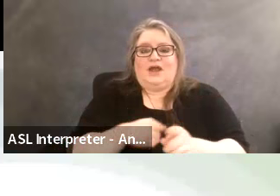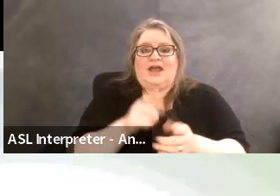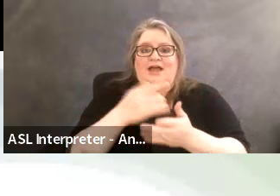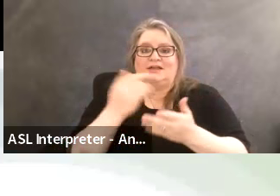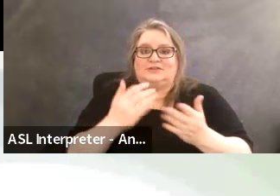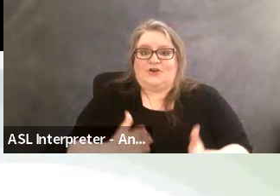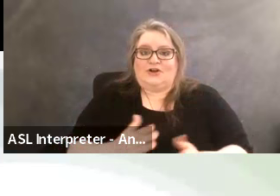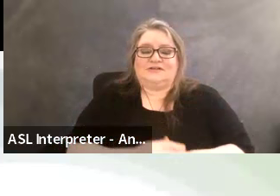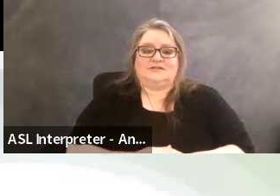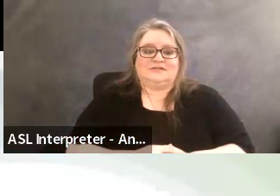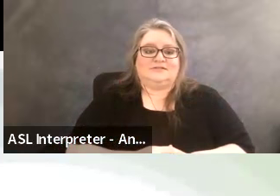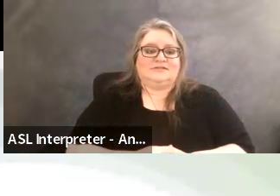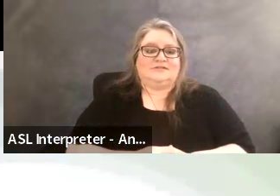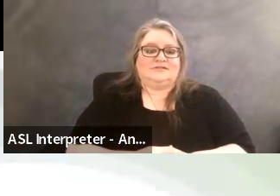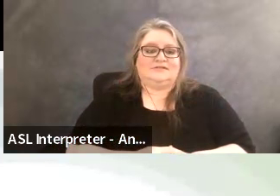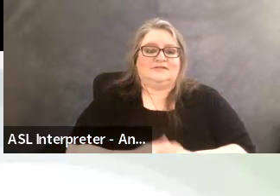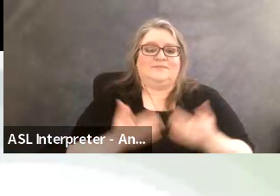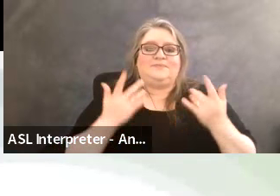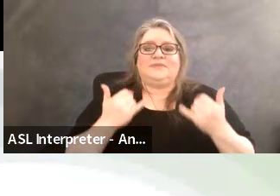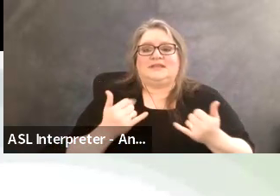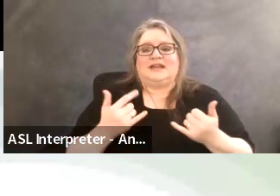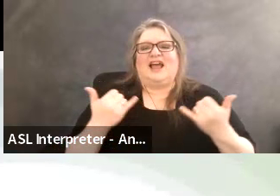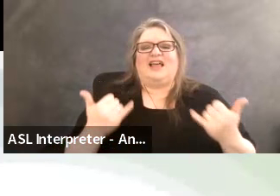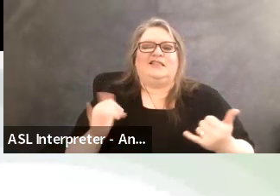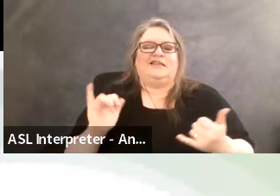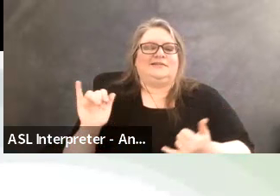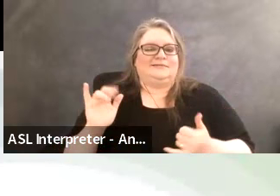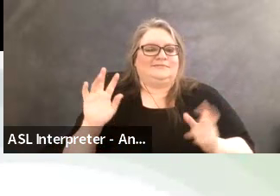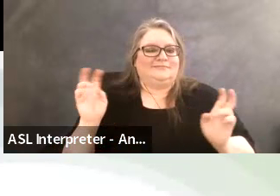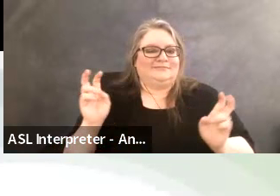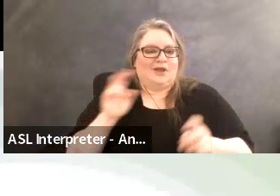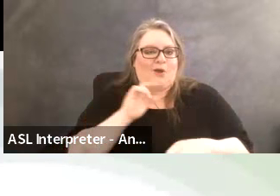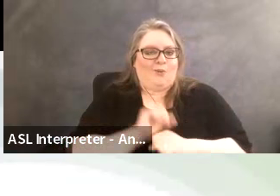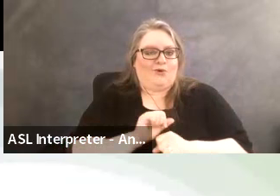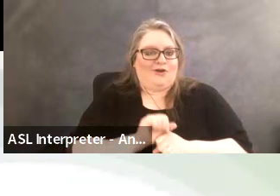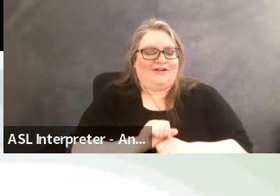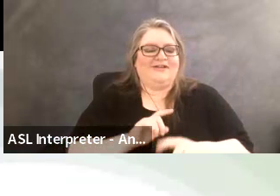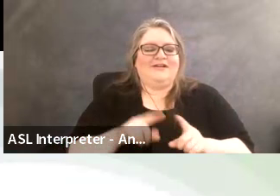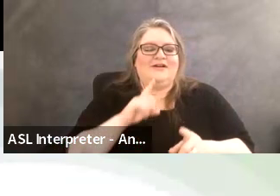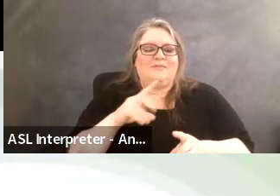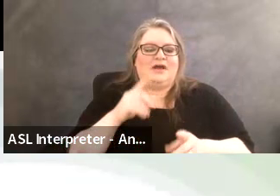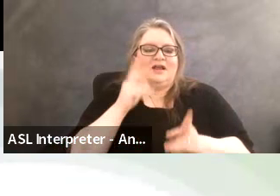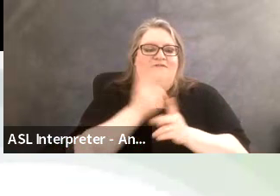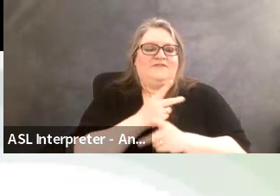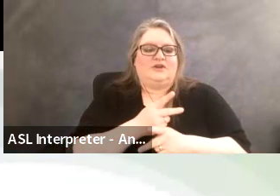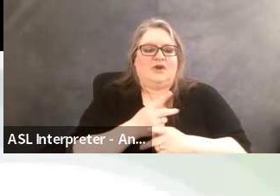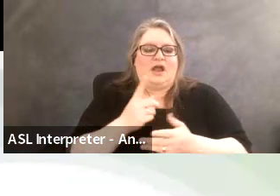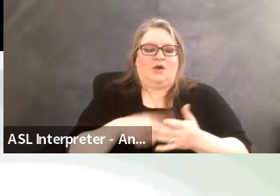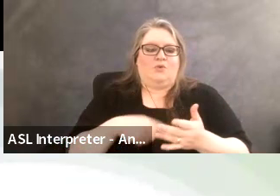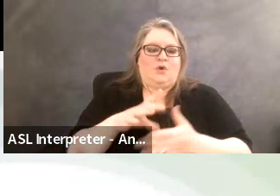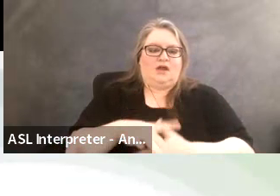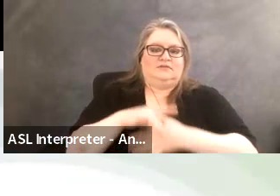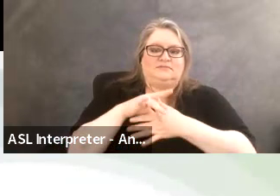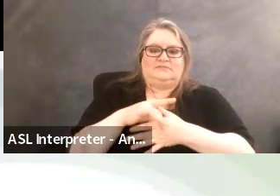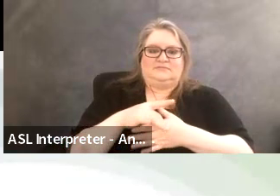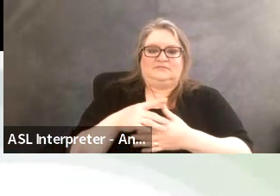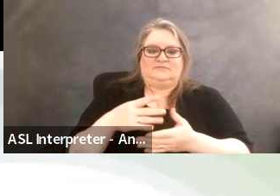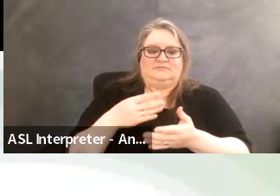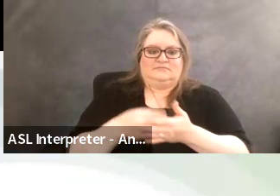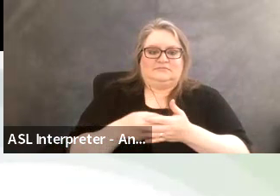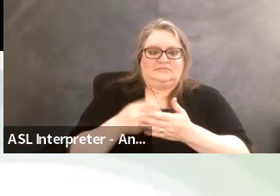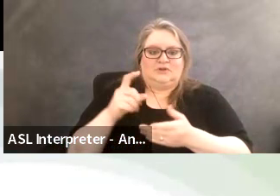Now, what you can do today, and this is a bit of a homework assignment, figure out what your actual nut is.